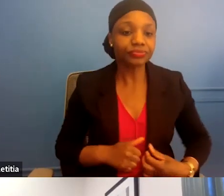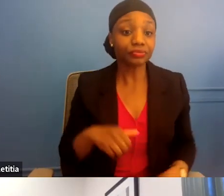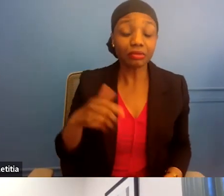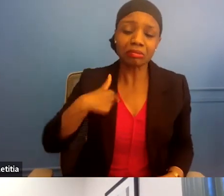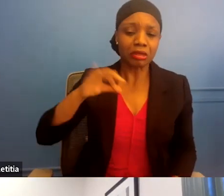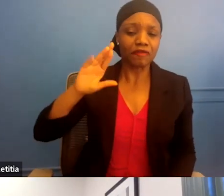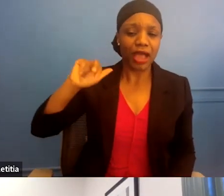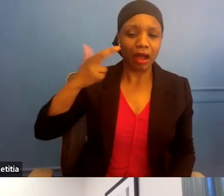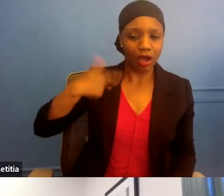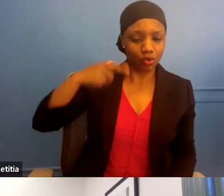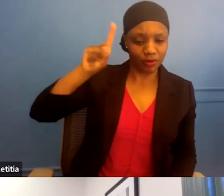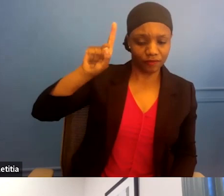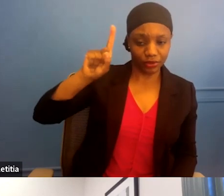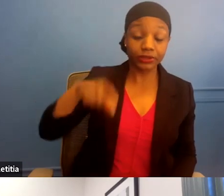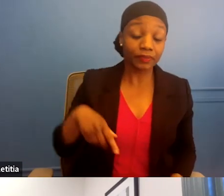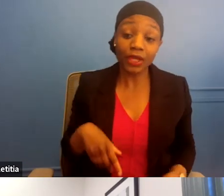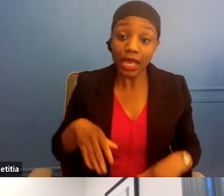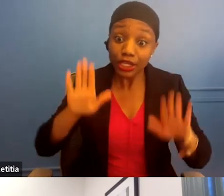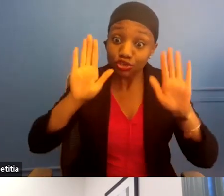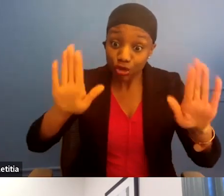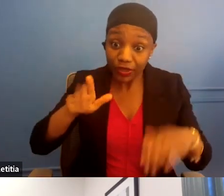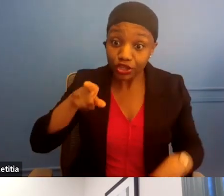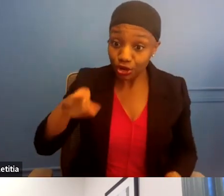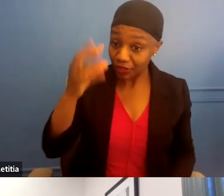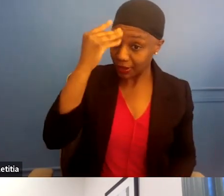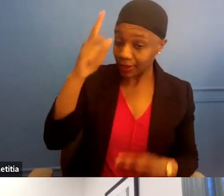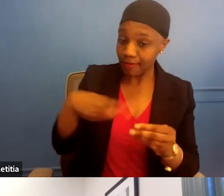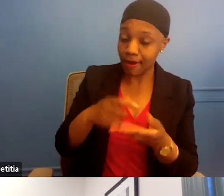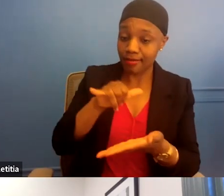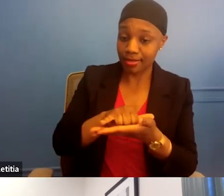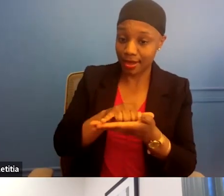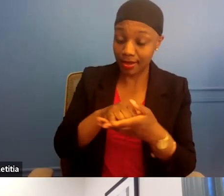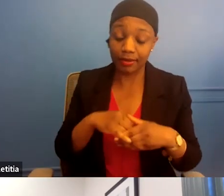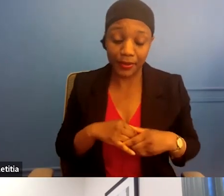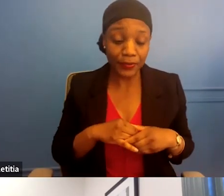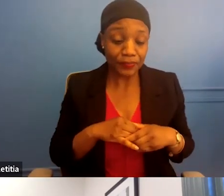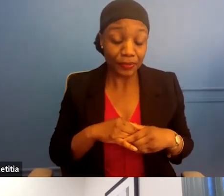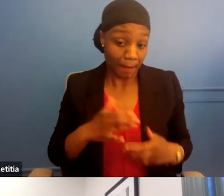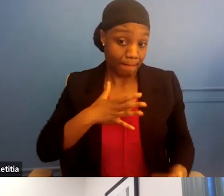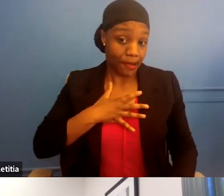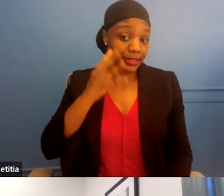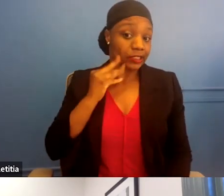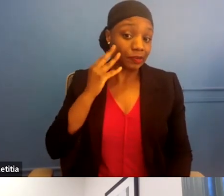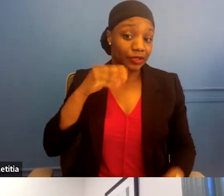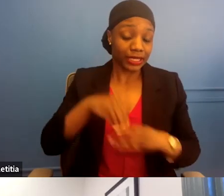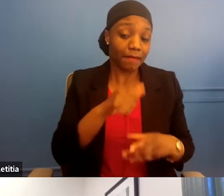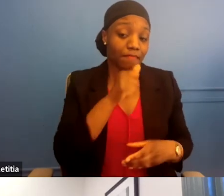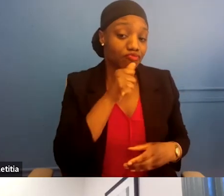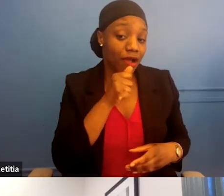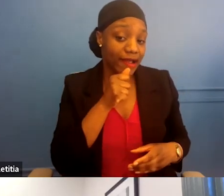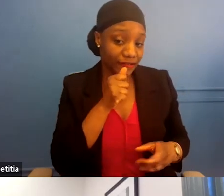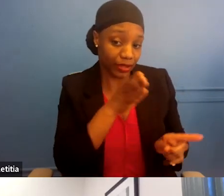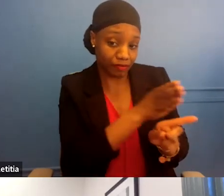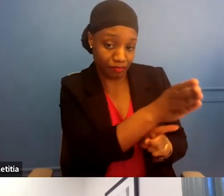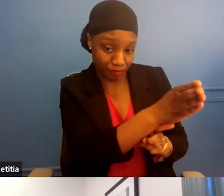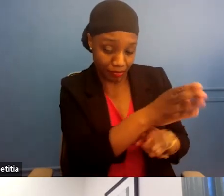to chime in. First of all, it's great that you're thinking about it. And just taking for my experience in private equity by way of example, you know, when